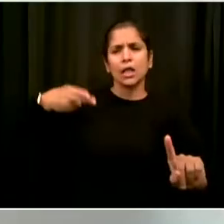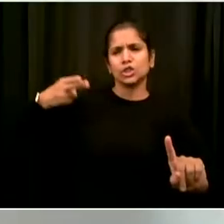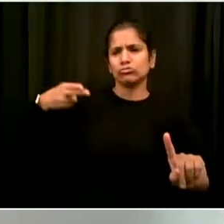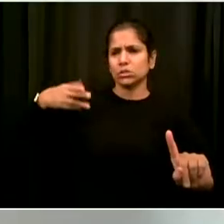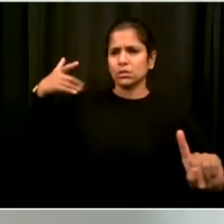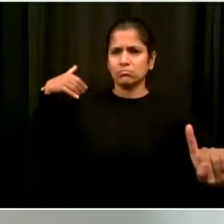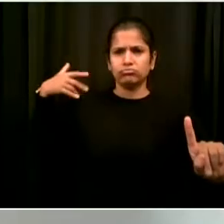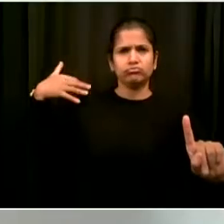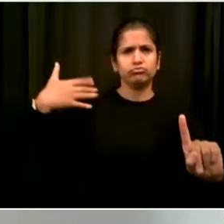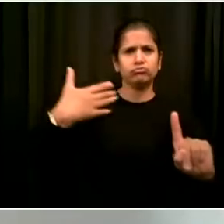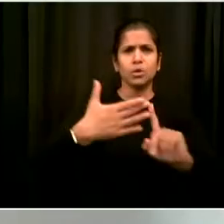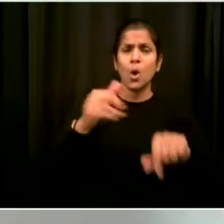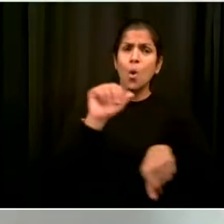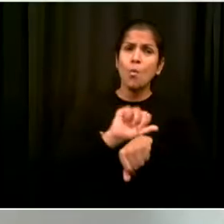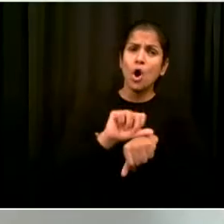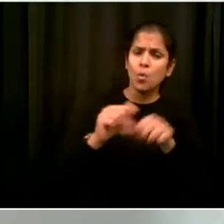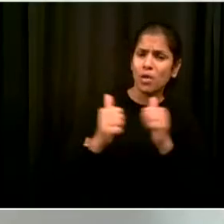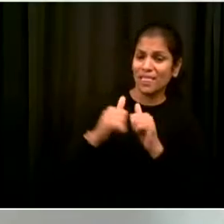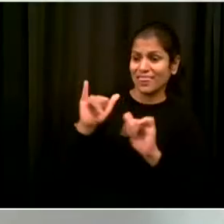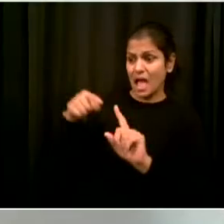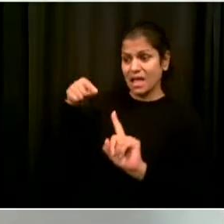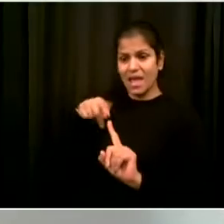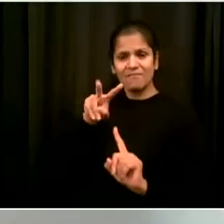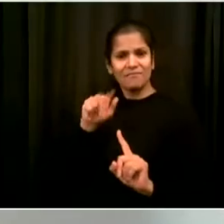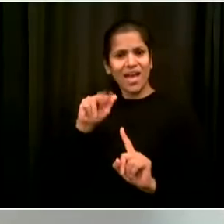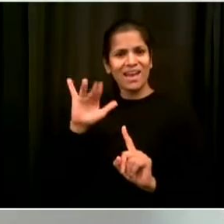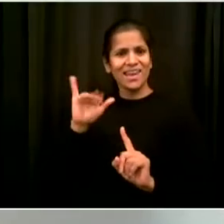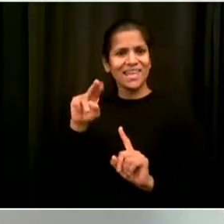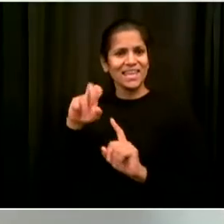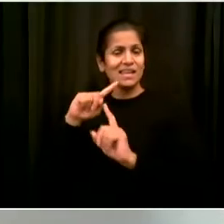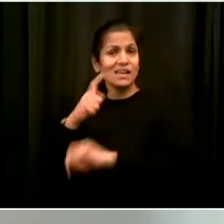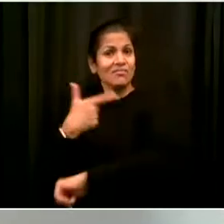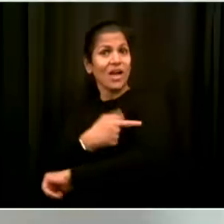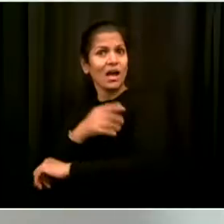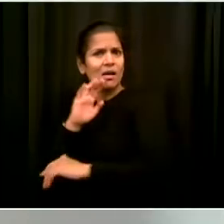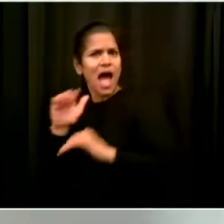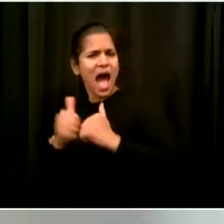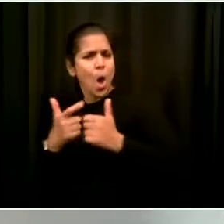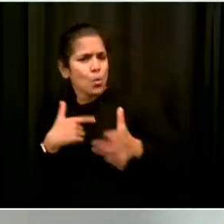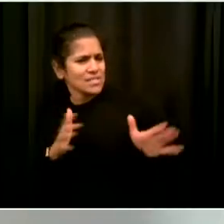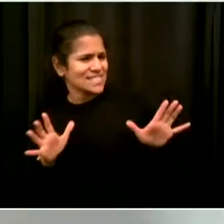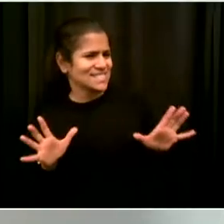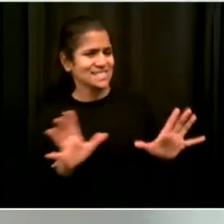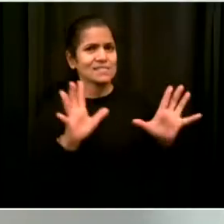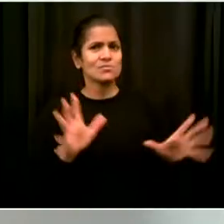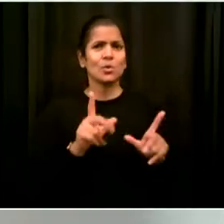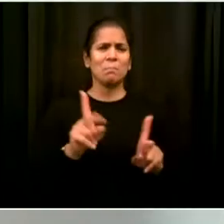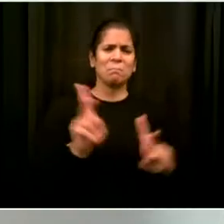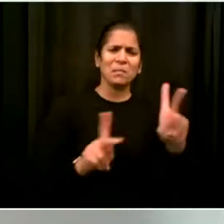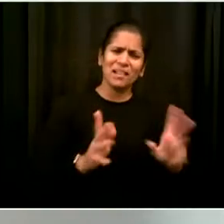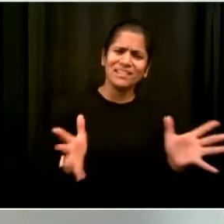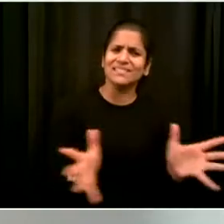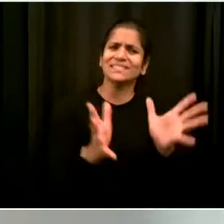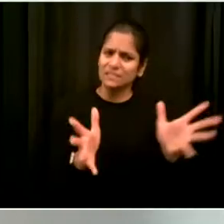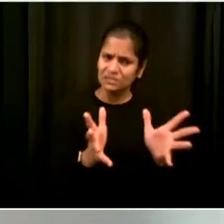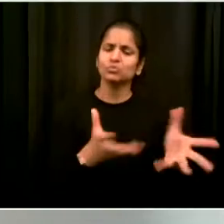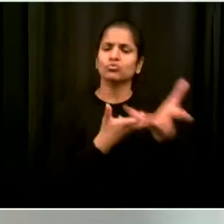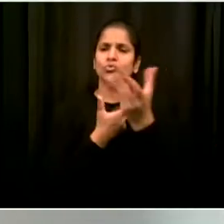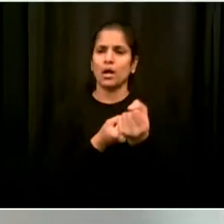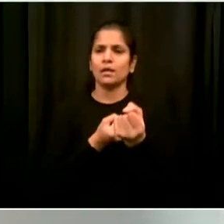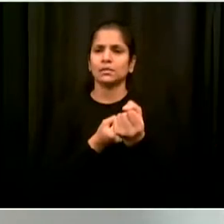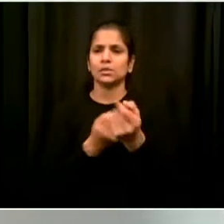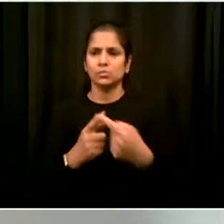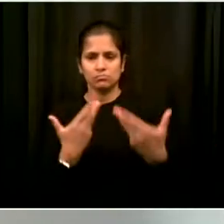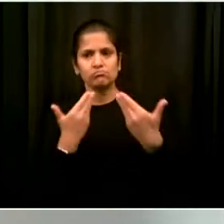how to build trust in vaccinations. The first and most important thing is to obviously meet people where they are.